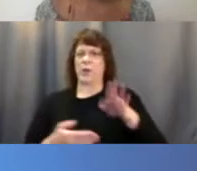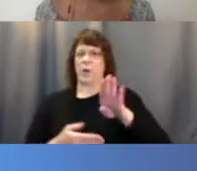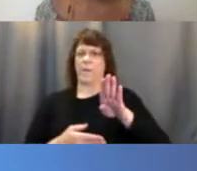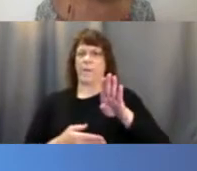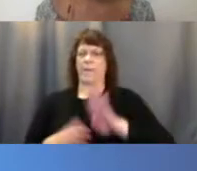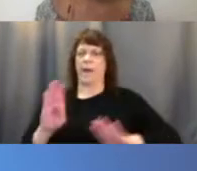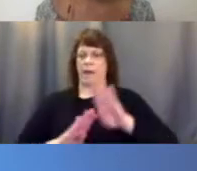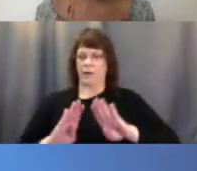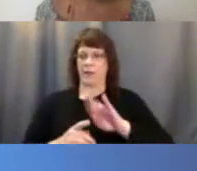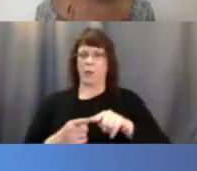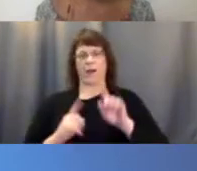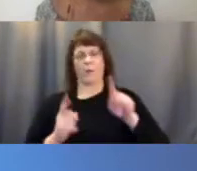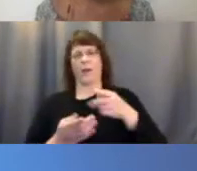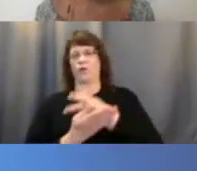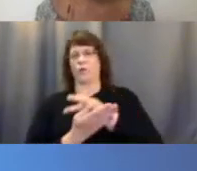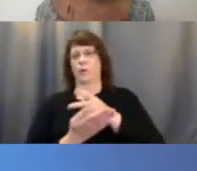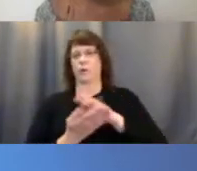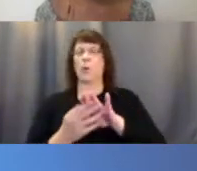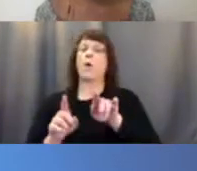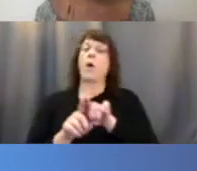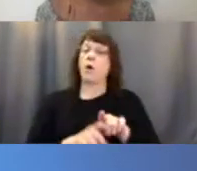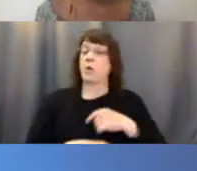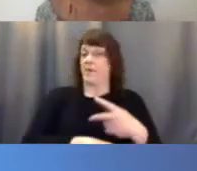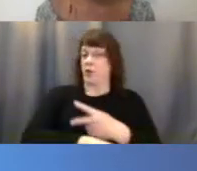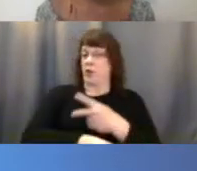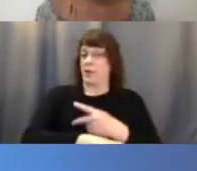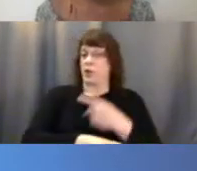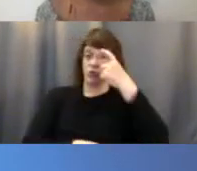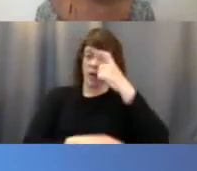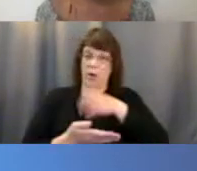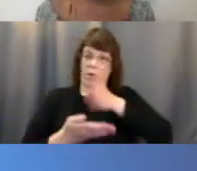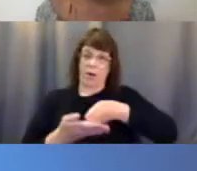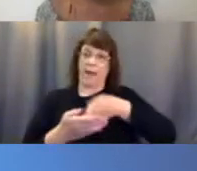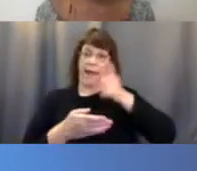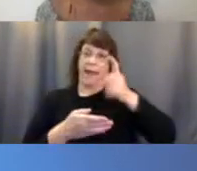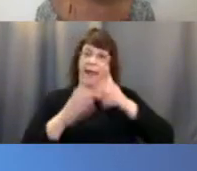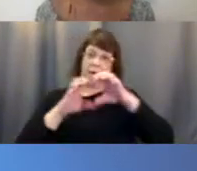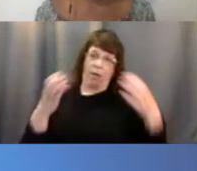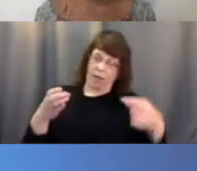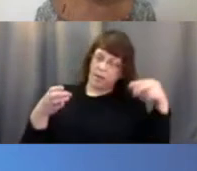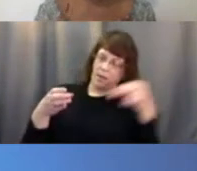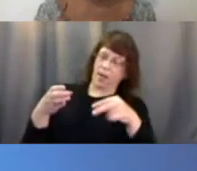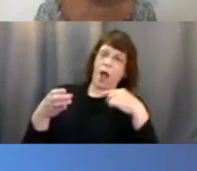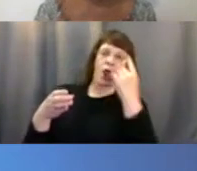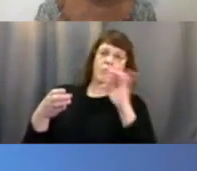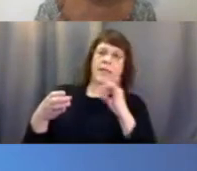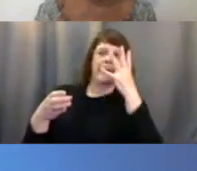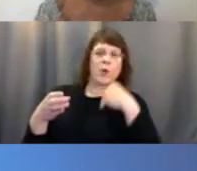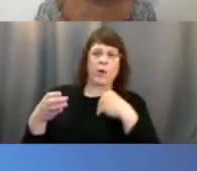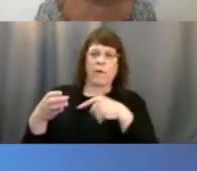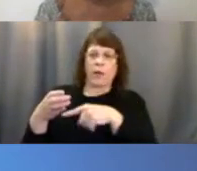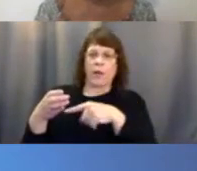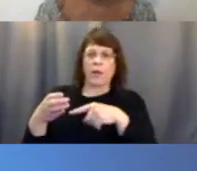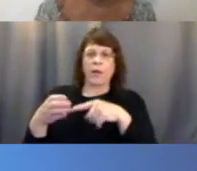school, and we would also have a sheep brain. And when you slice it in half and look at the cerebellum, it looks like this beautiful tree.